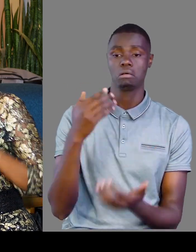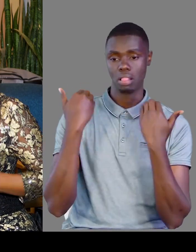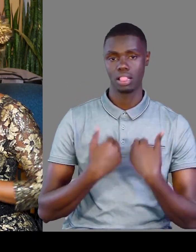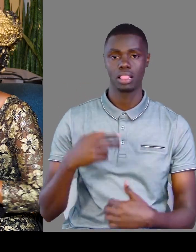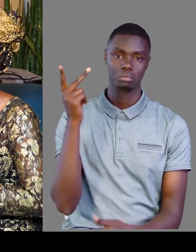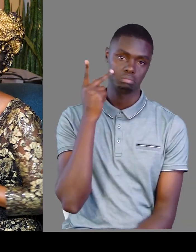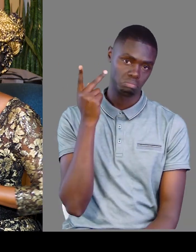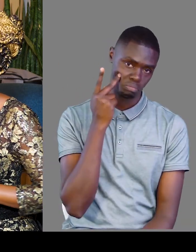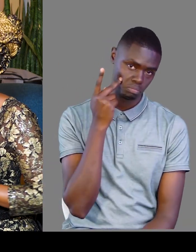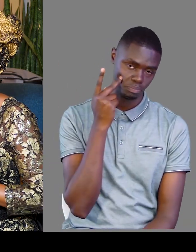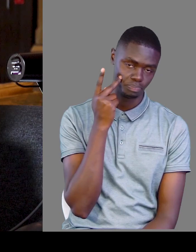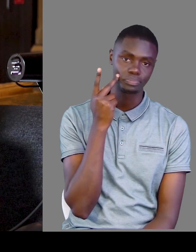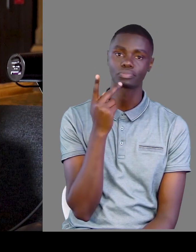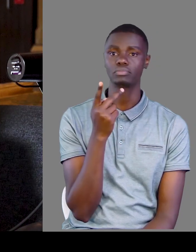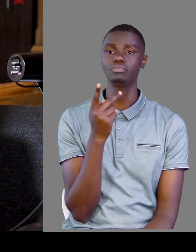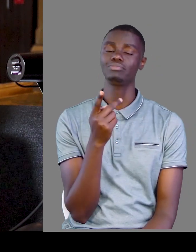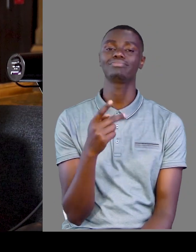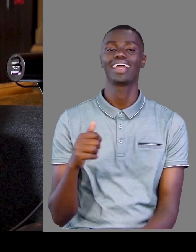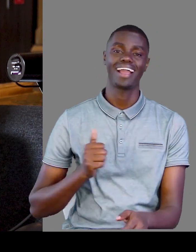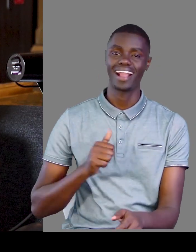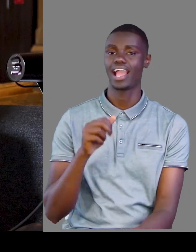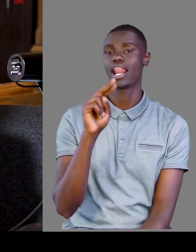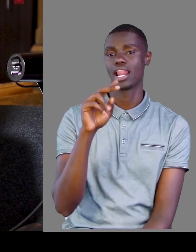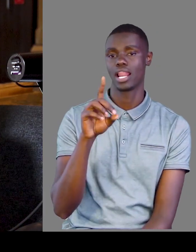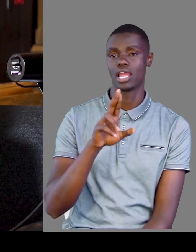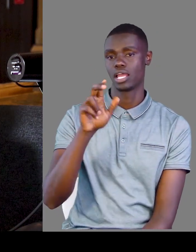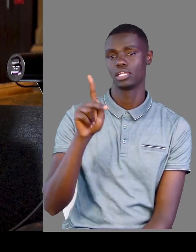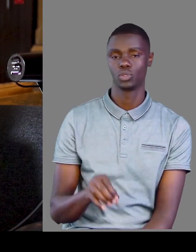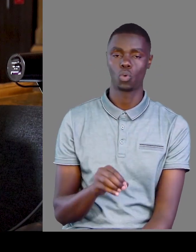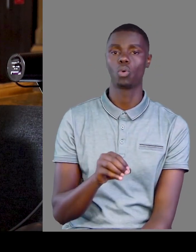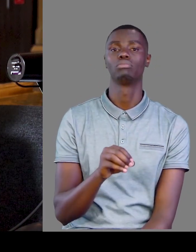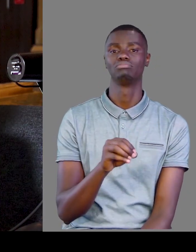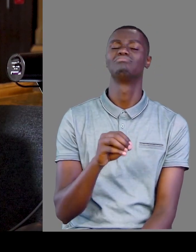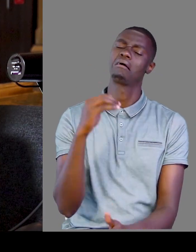K, you can call me KK. Hey there, it's your girl Duko 254, the lover girl. Kama